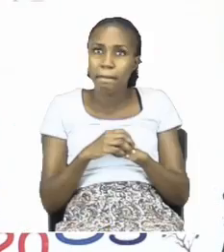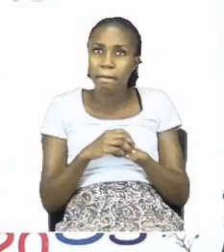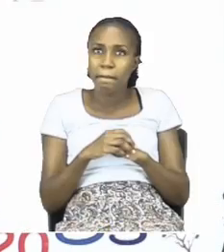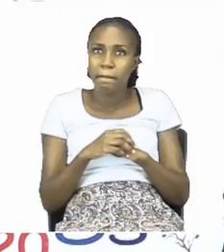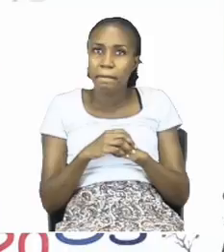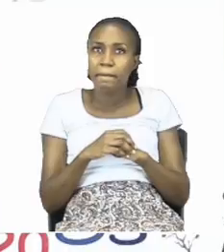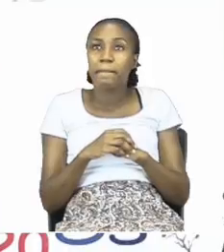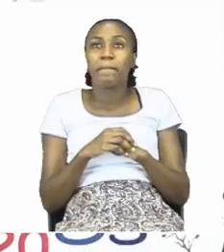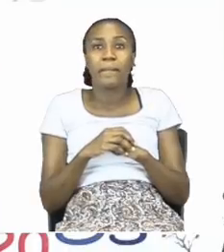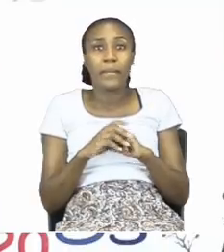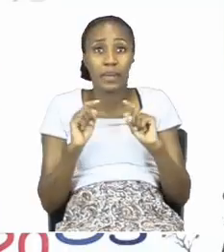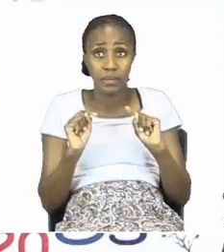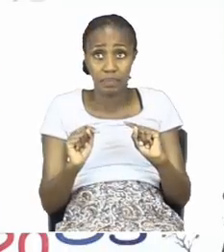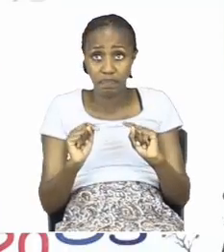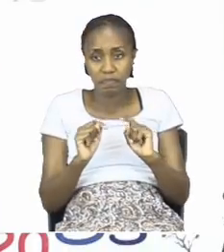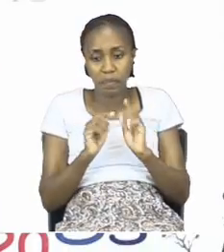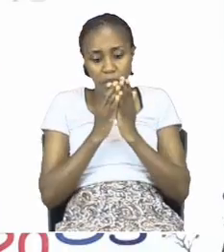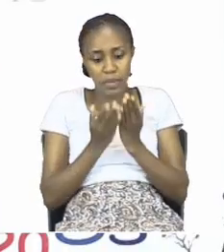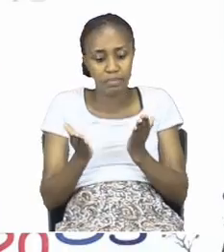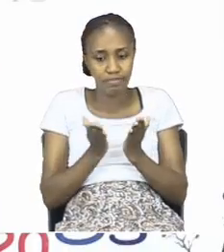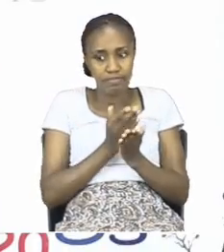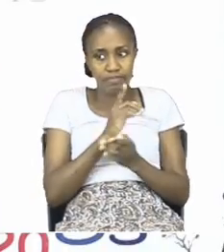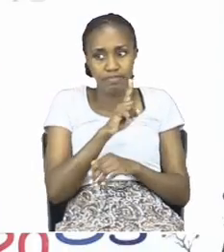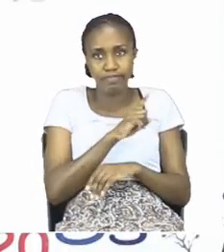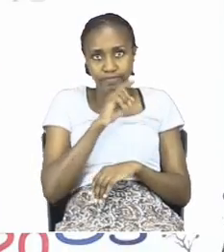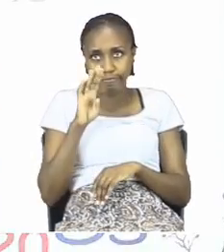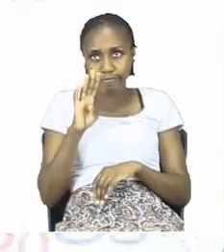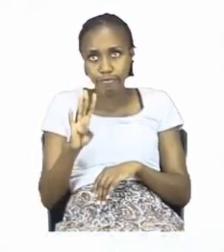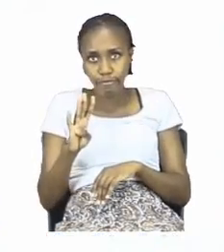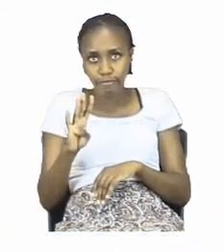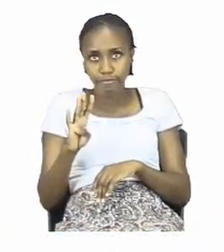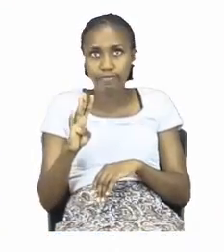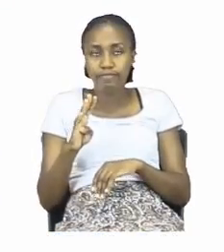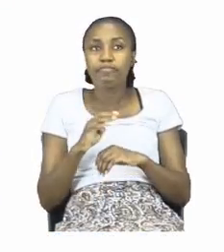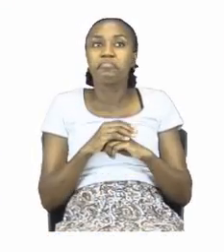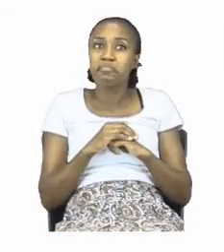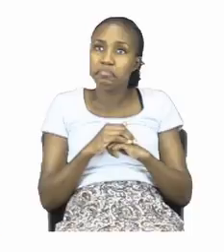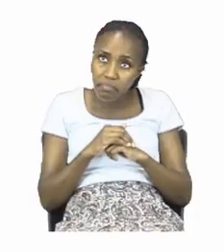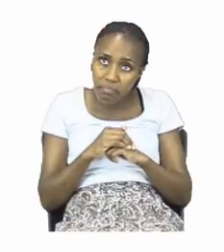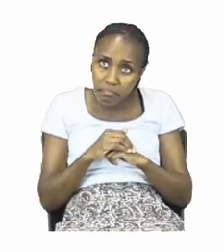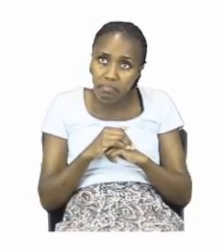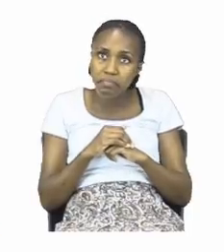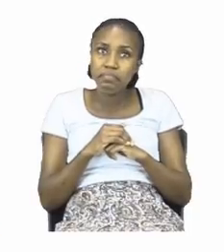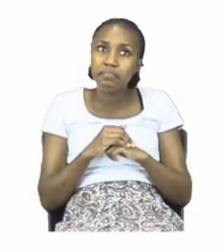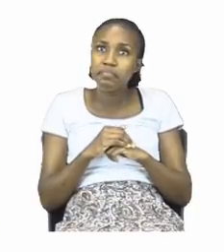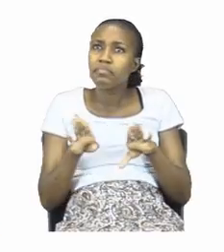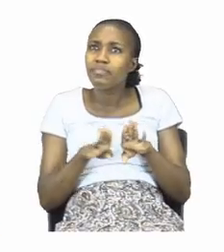Now, boys and girls, let's move on to the next page, page 14. On page 14, we are going to be